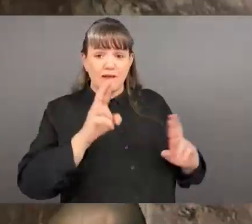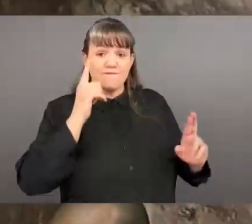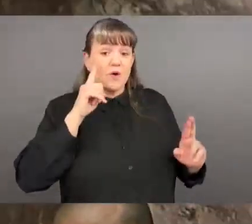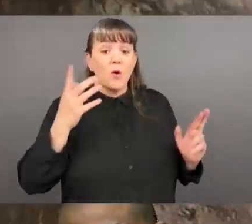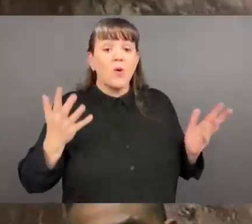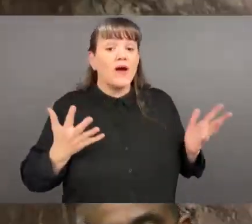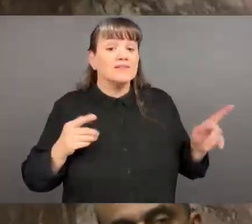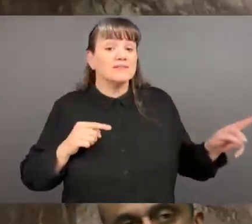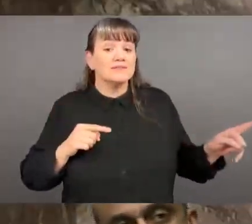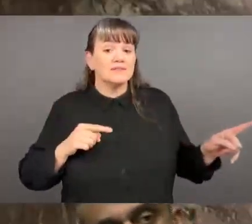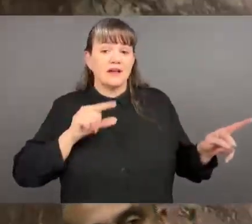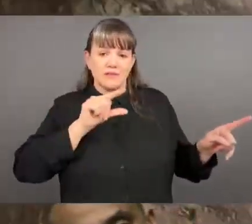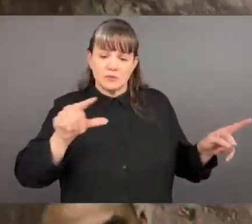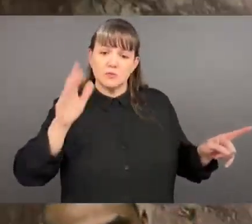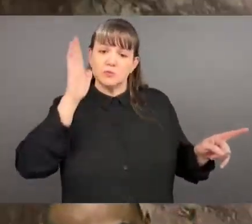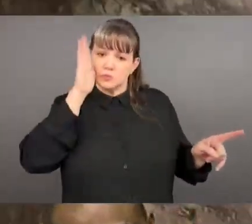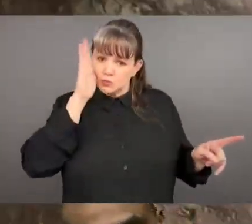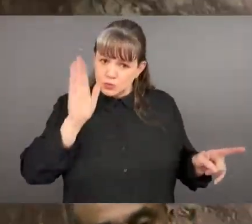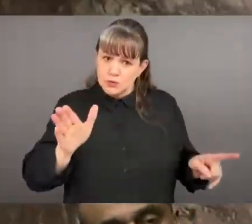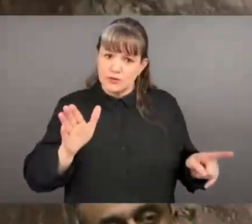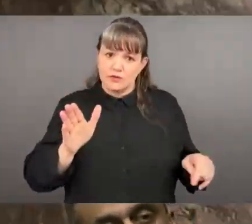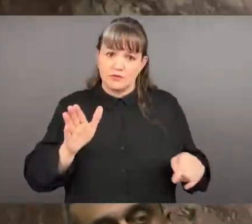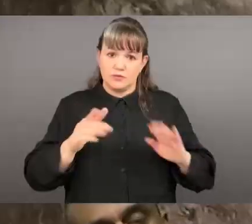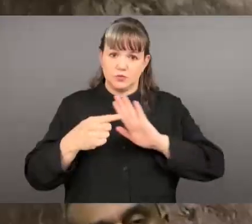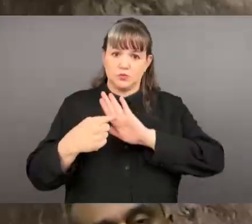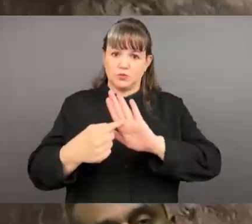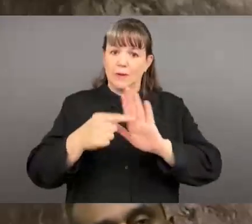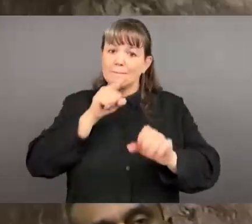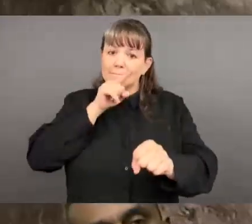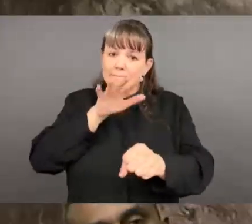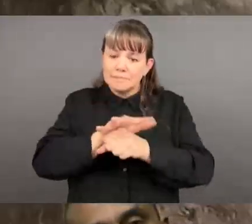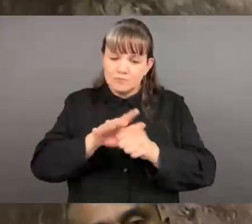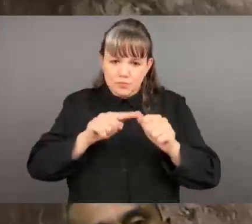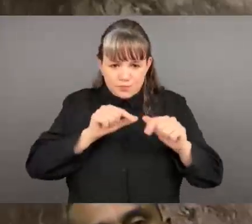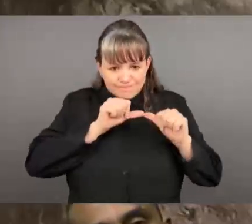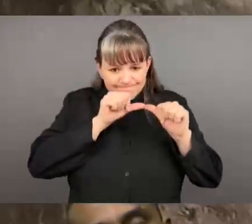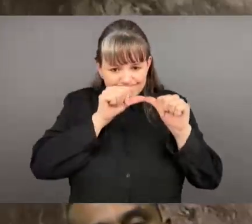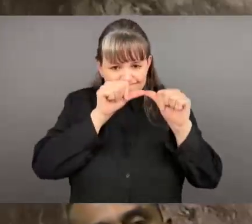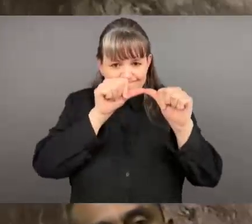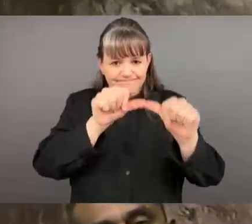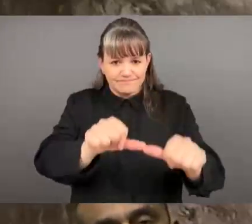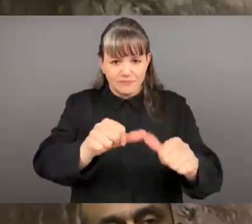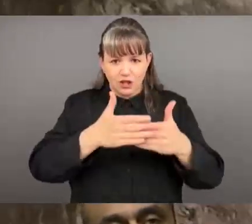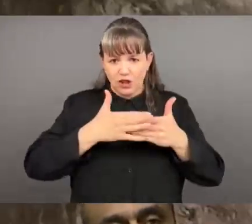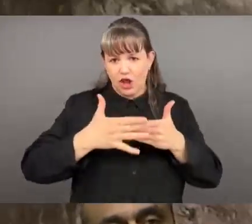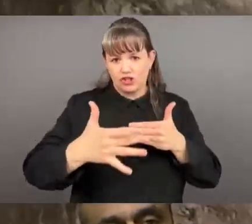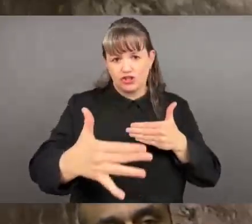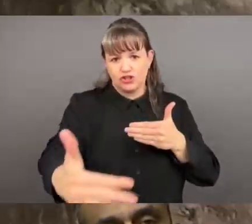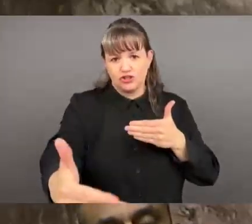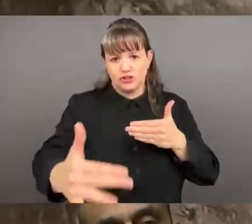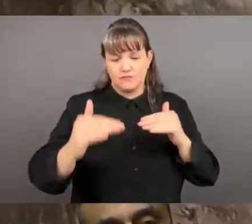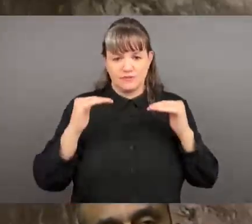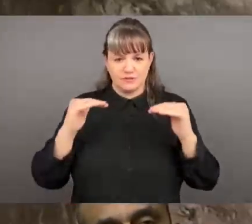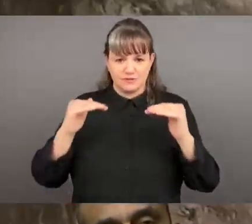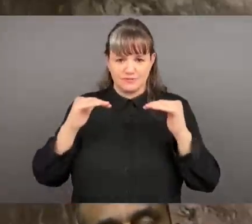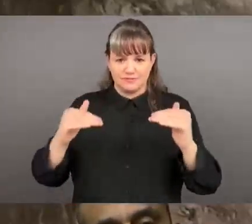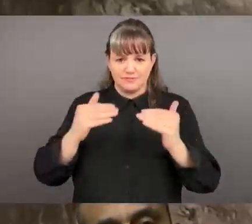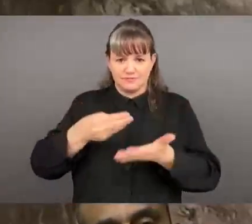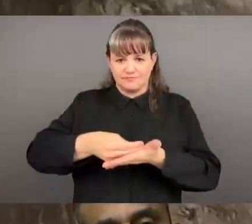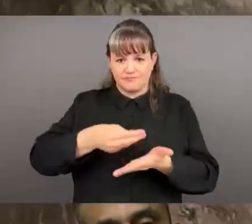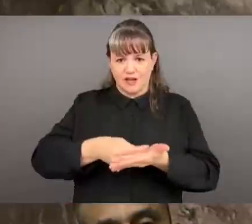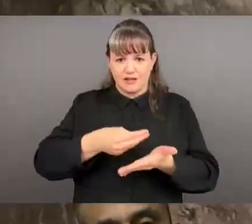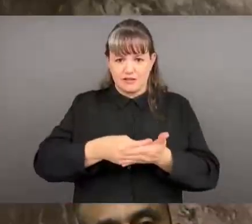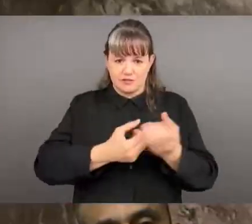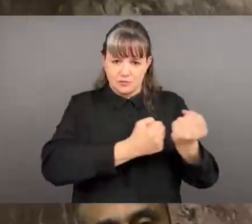TransLink, Honourable Speaker, getting ready for a government that will continue to invest in transit, Honourable Speaker, such as the $5.9